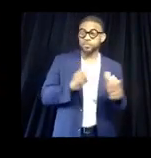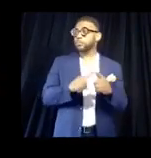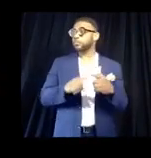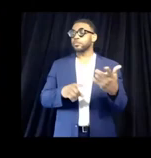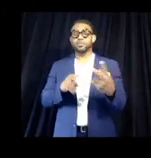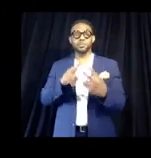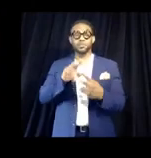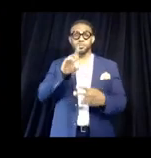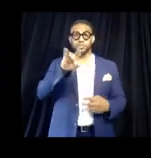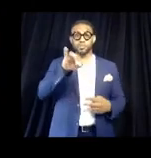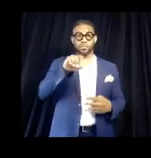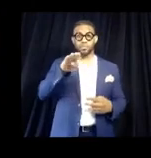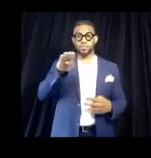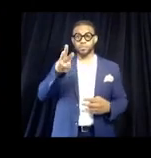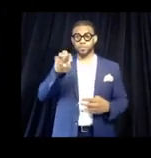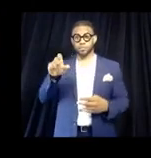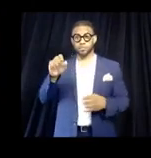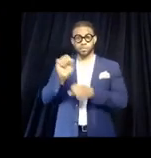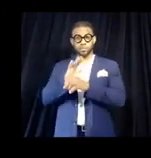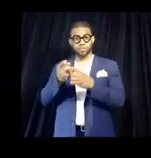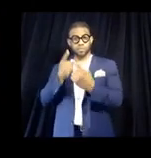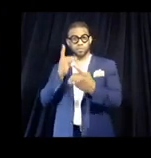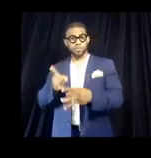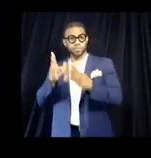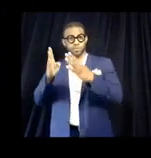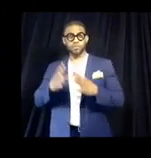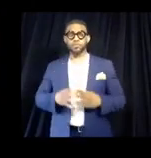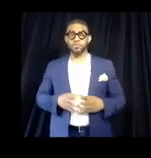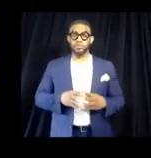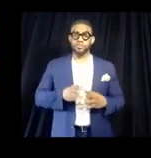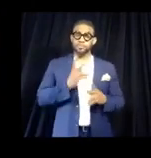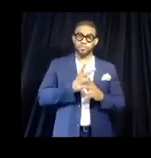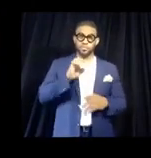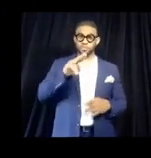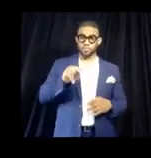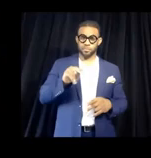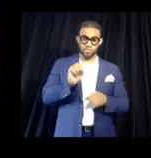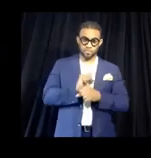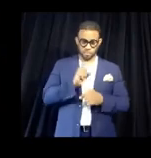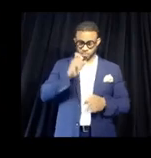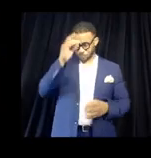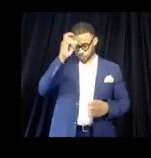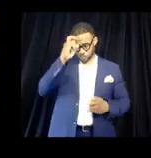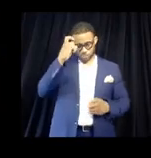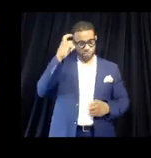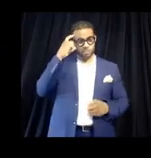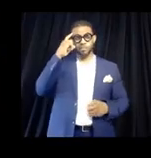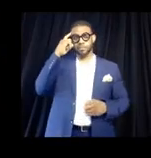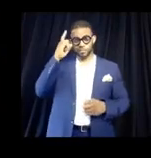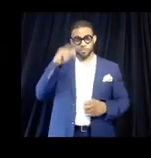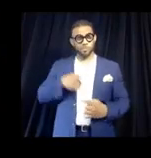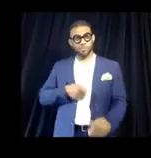freedom, or Ida B. Wells' work on anti-violence, end quote. Keeping Collins' words of wisdom in